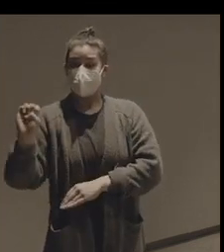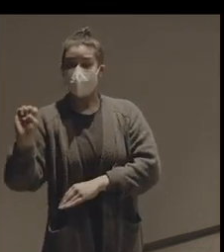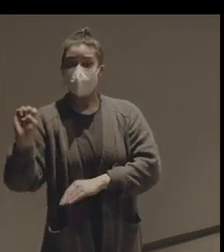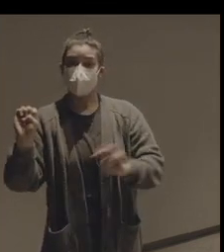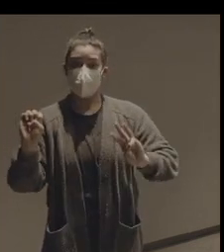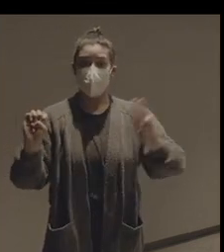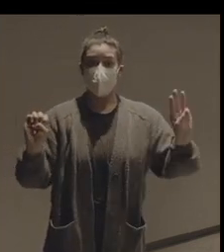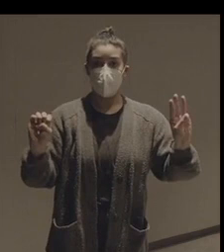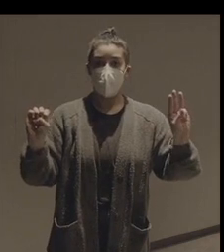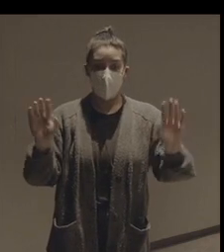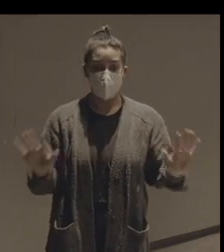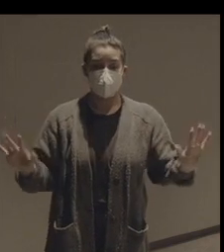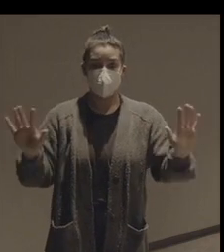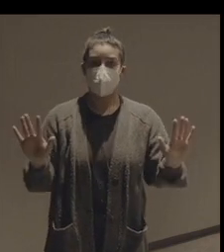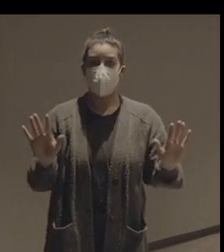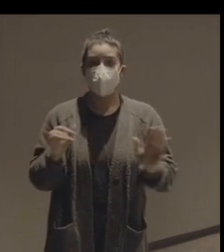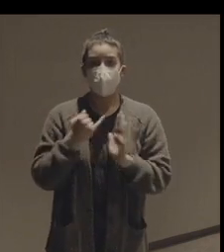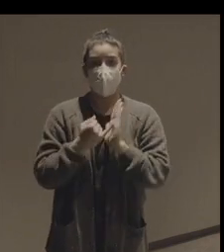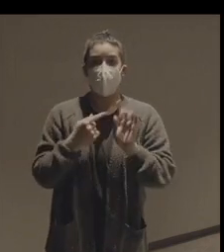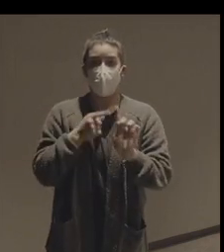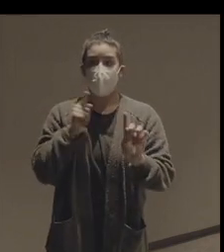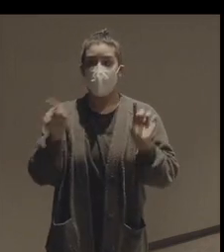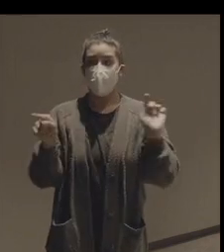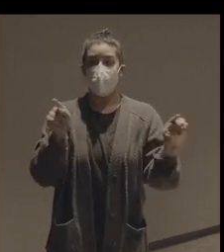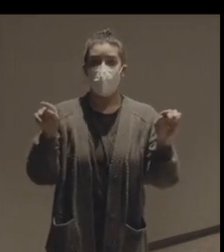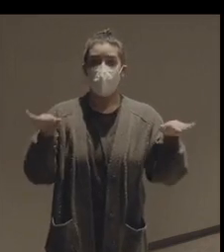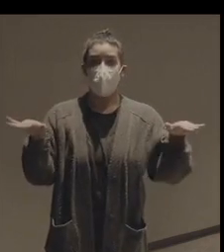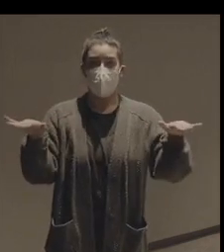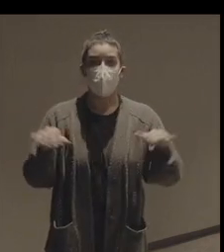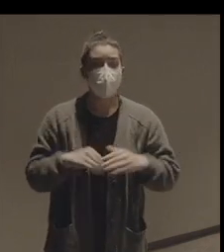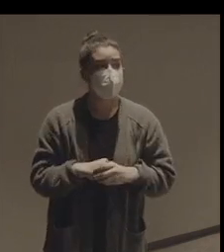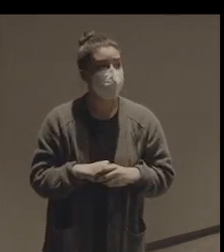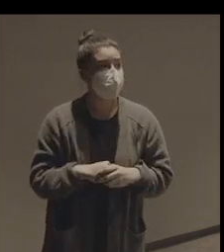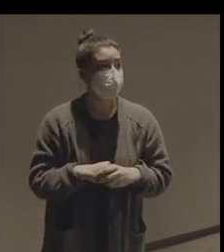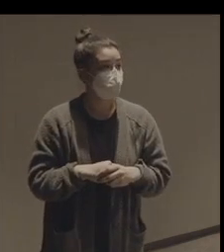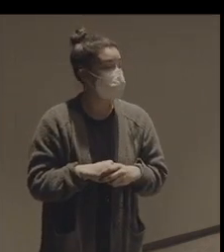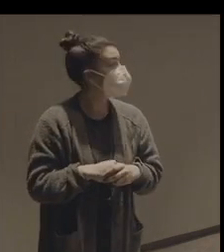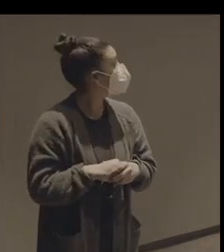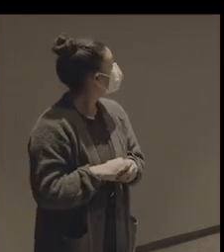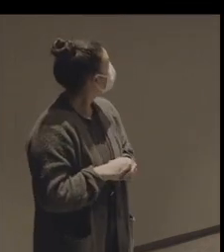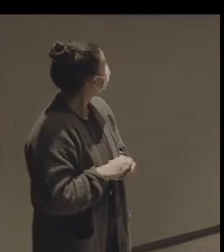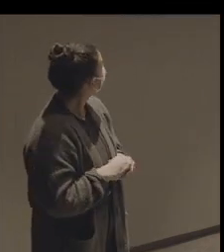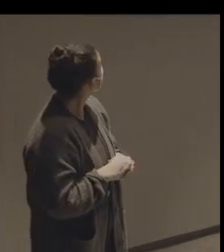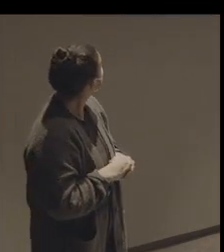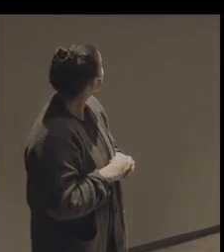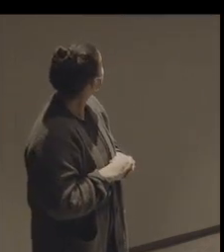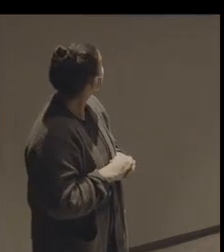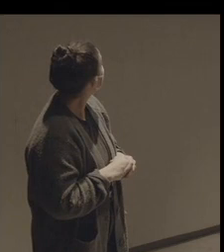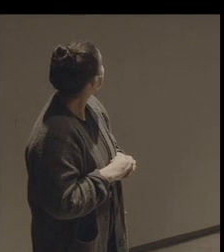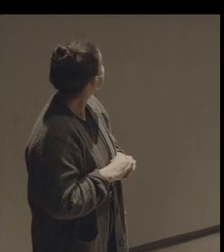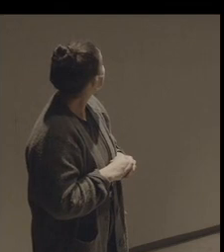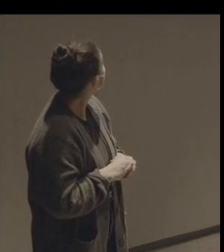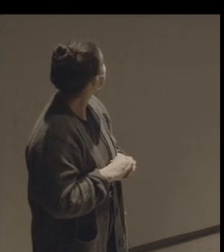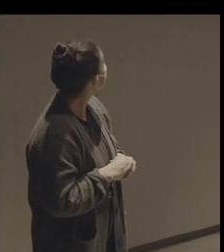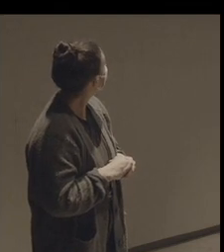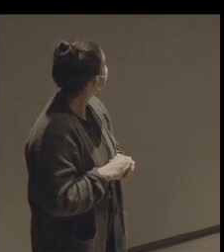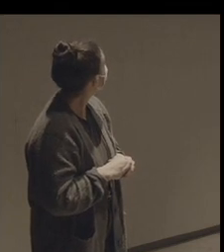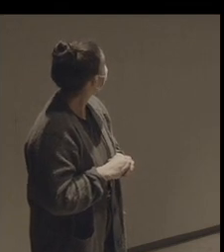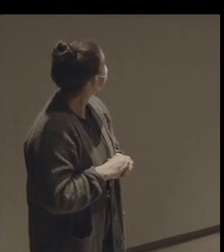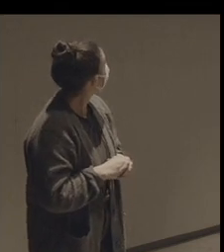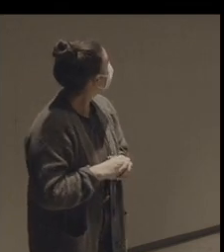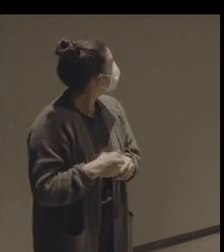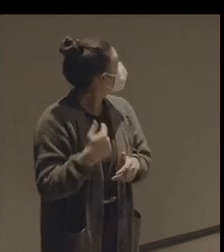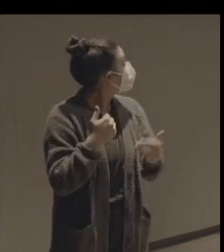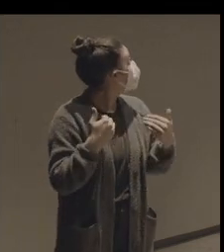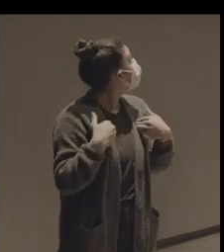have McLaughlin and Hammersley, two of the four abstract classicists, and then for contrast here, I have an Elaine de Kooning East